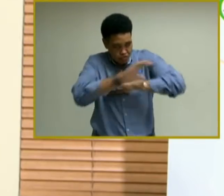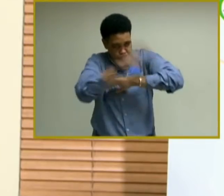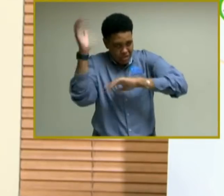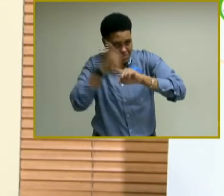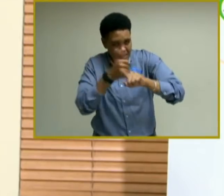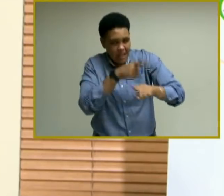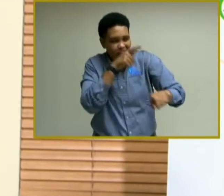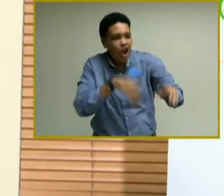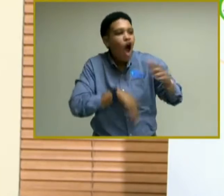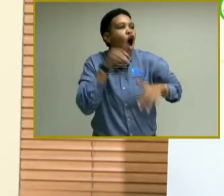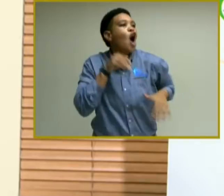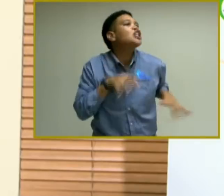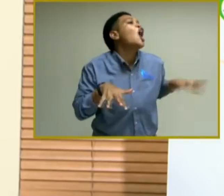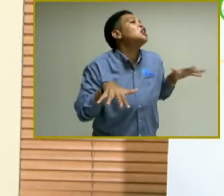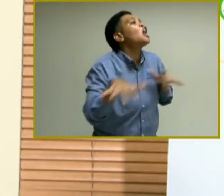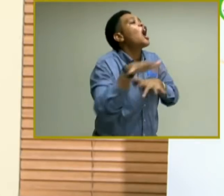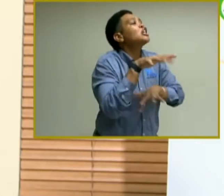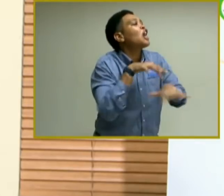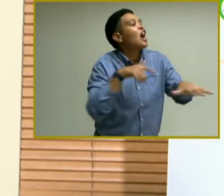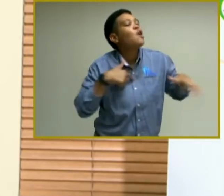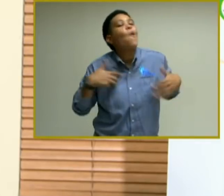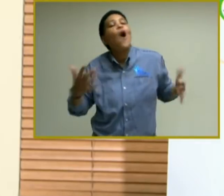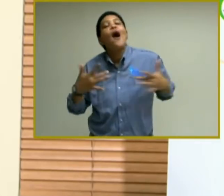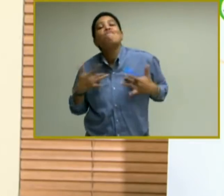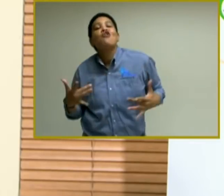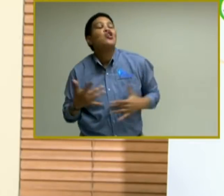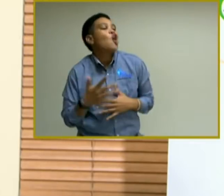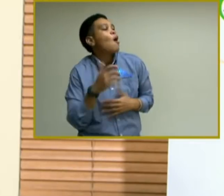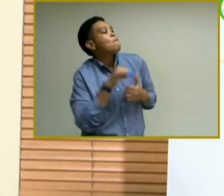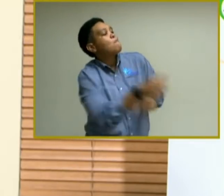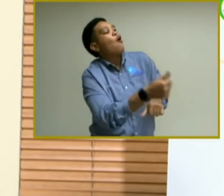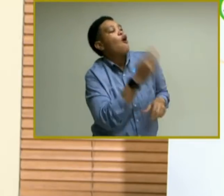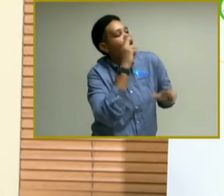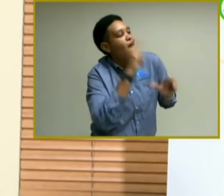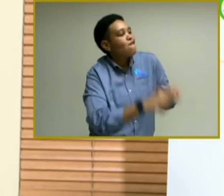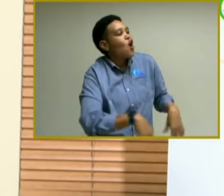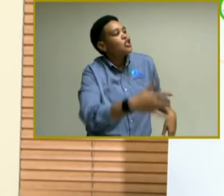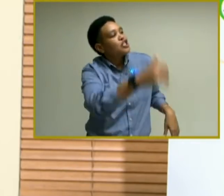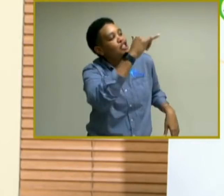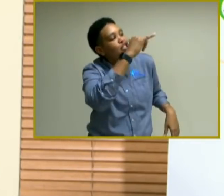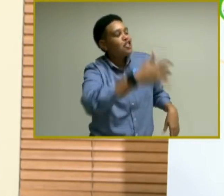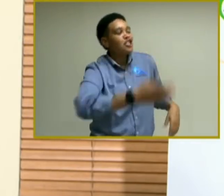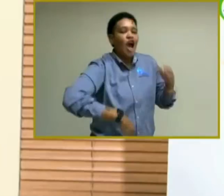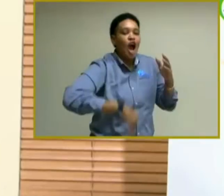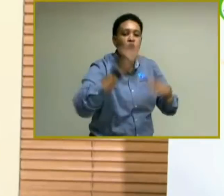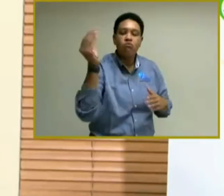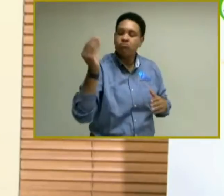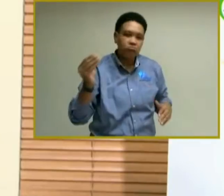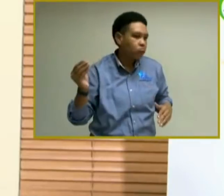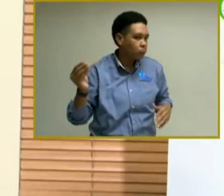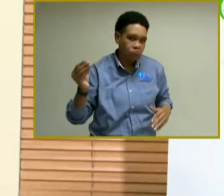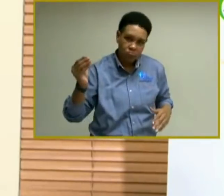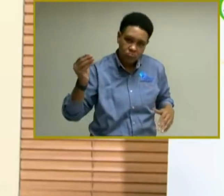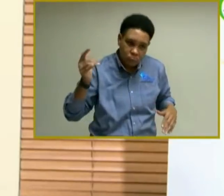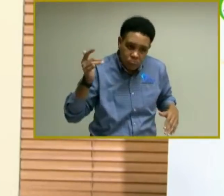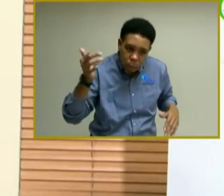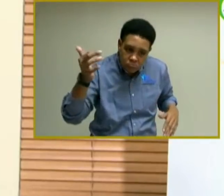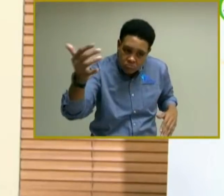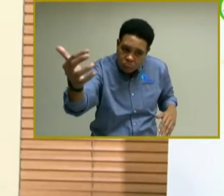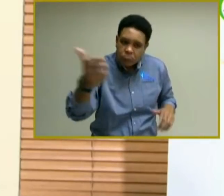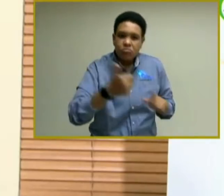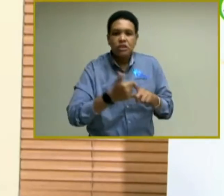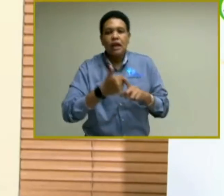of excursion and mixing and mingling, the reality is we could face a much greater risk of